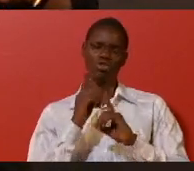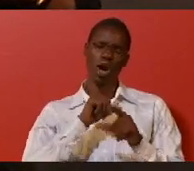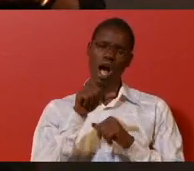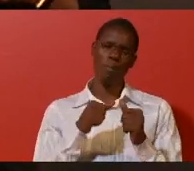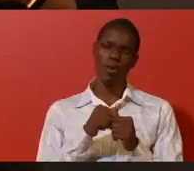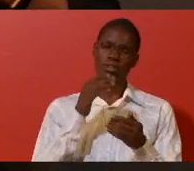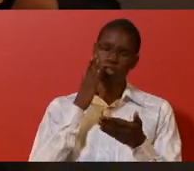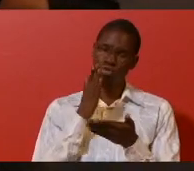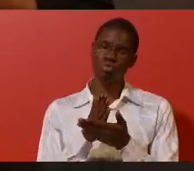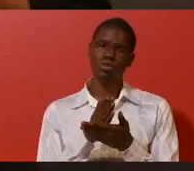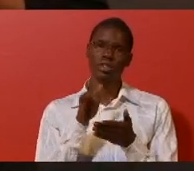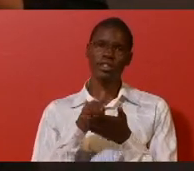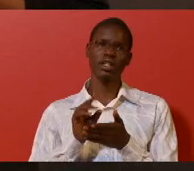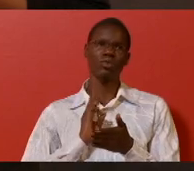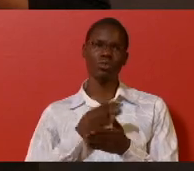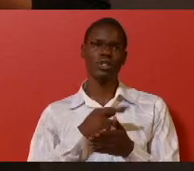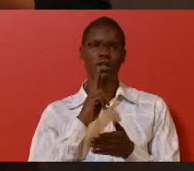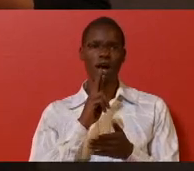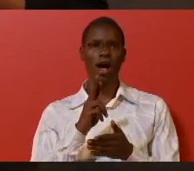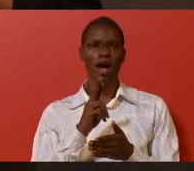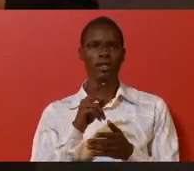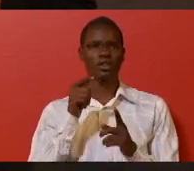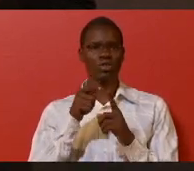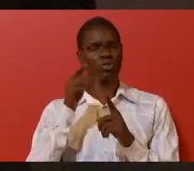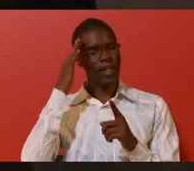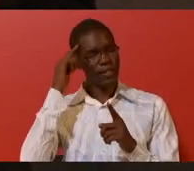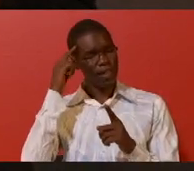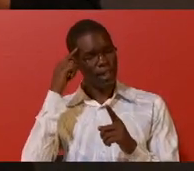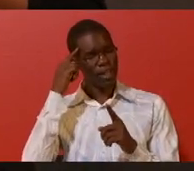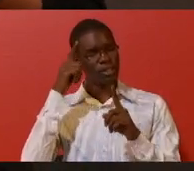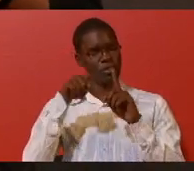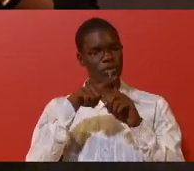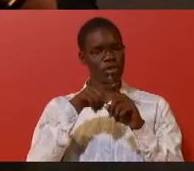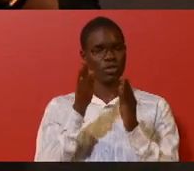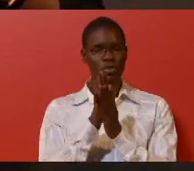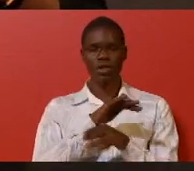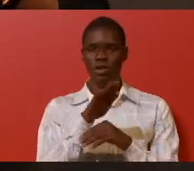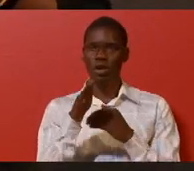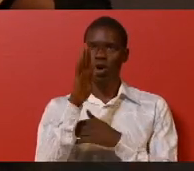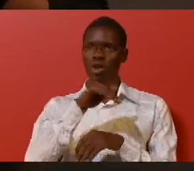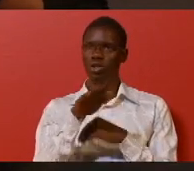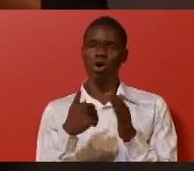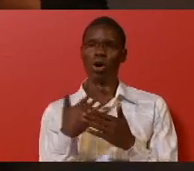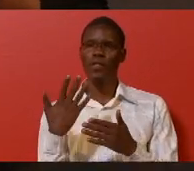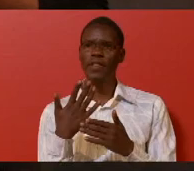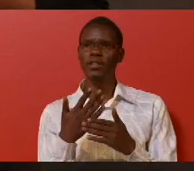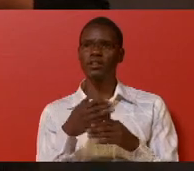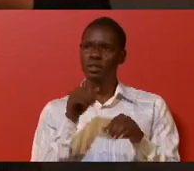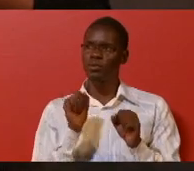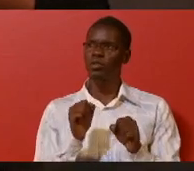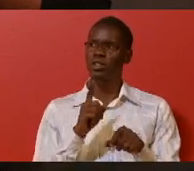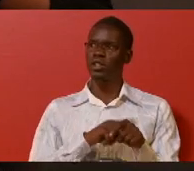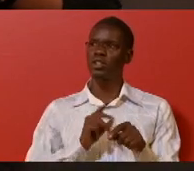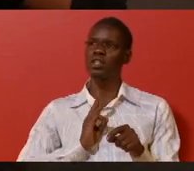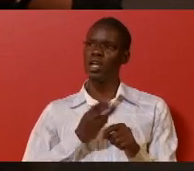fact that we can all be proactive. And with God, all things are possible. And with God, all things are possible. So we can breathe. And when